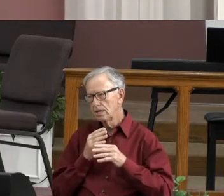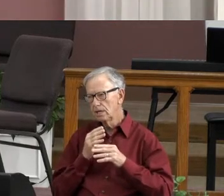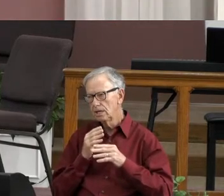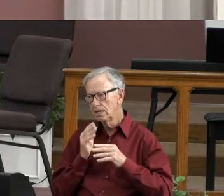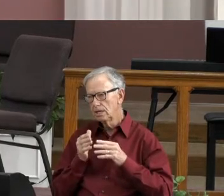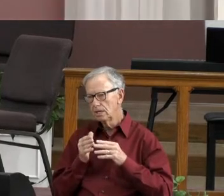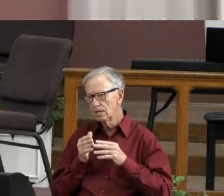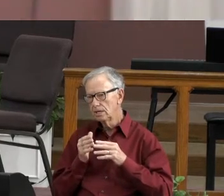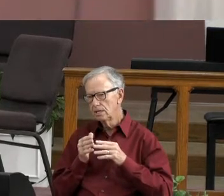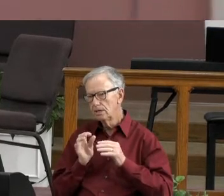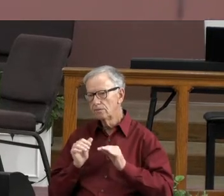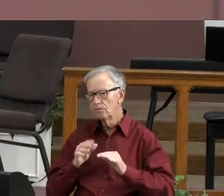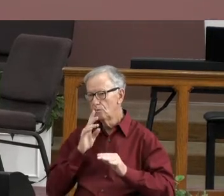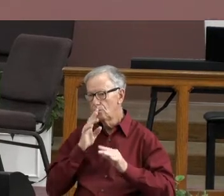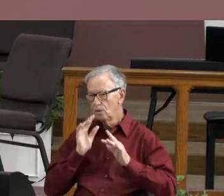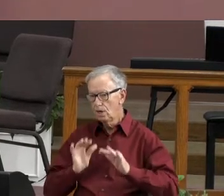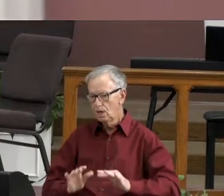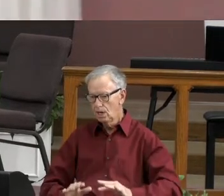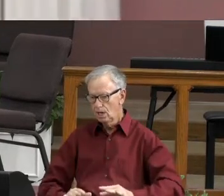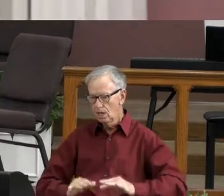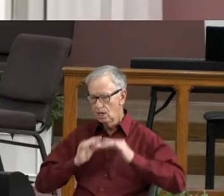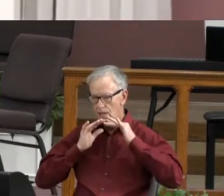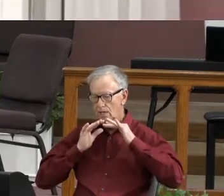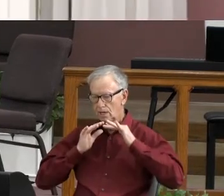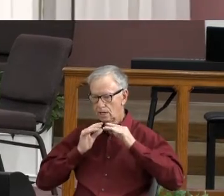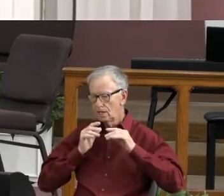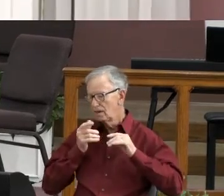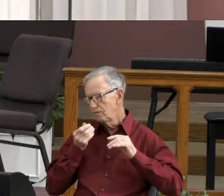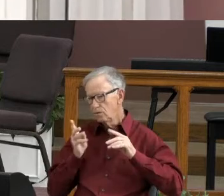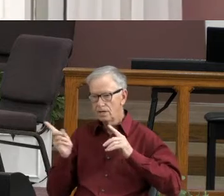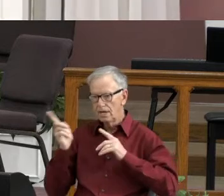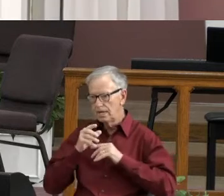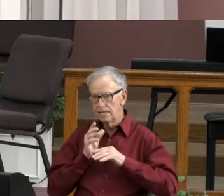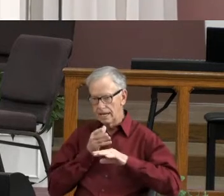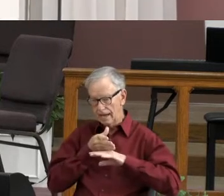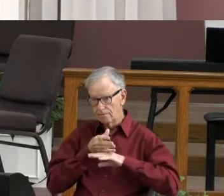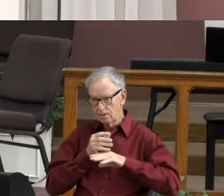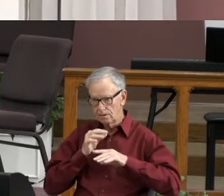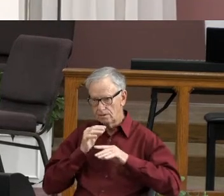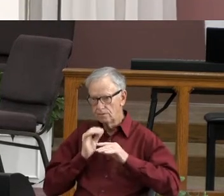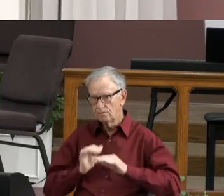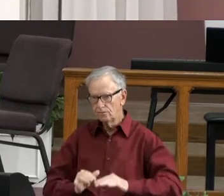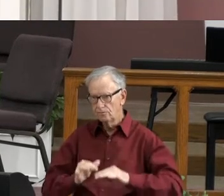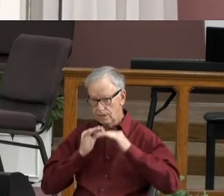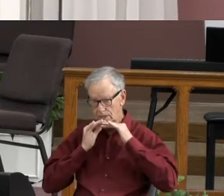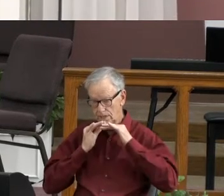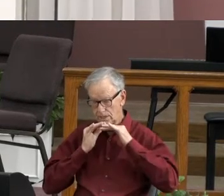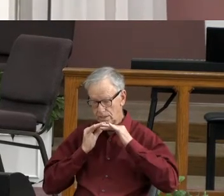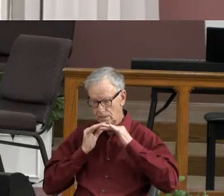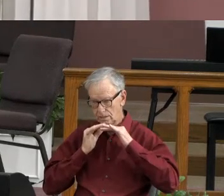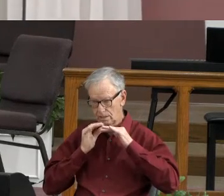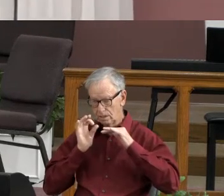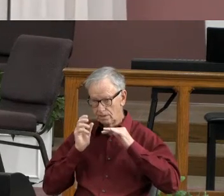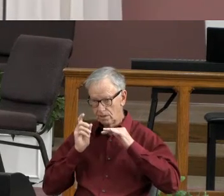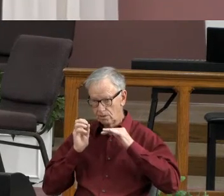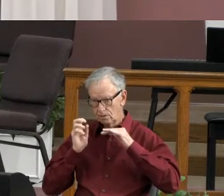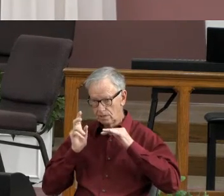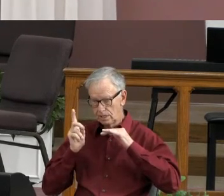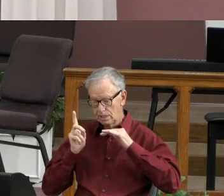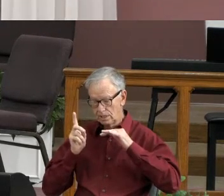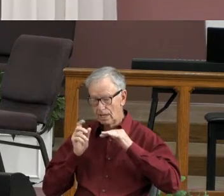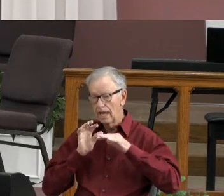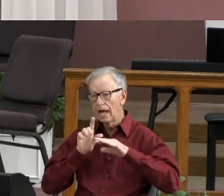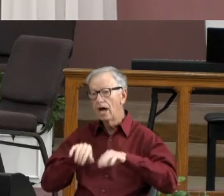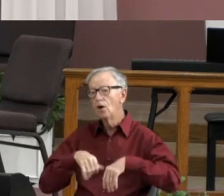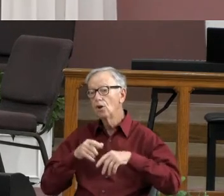of the flood. Now I'm not saying it's just a few days after the flood. This is a few generations after the flood. But how long